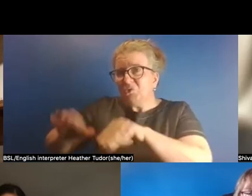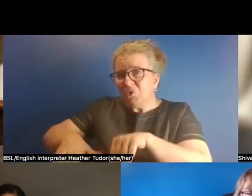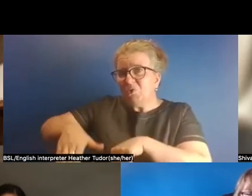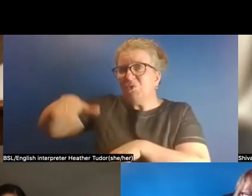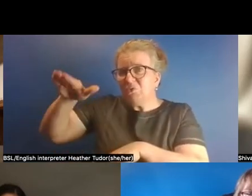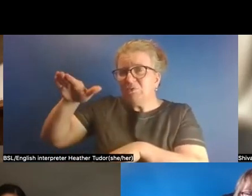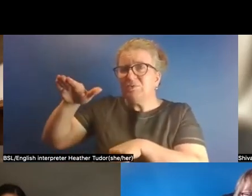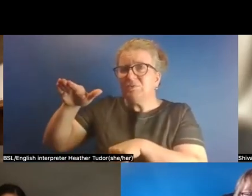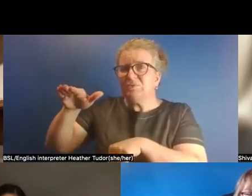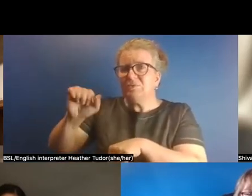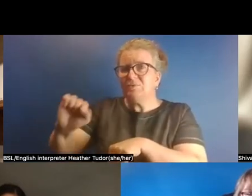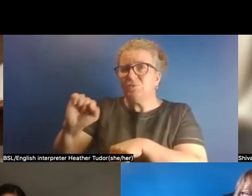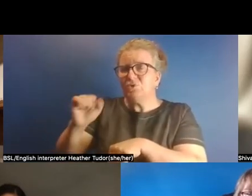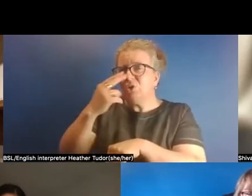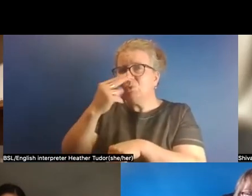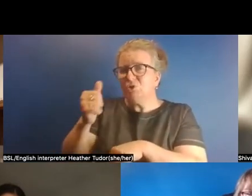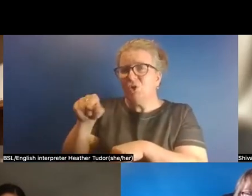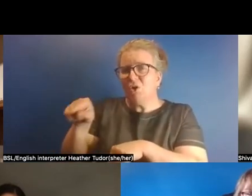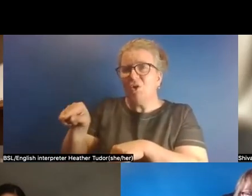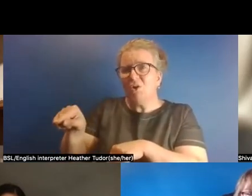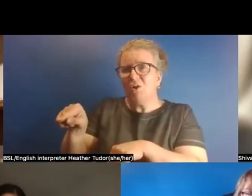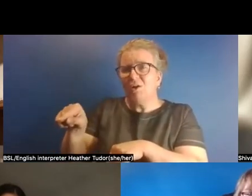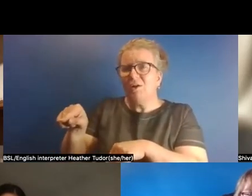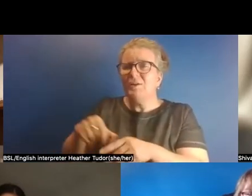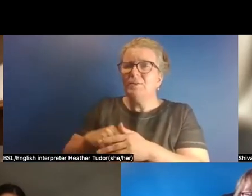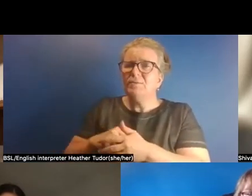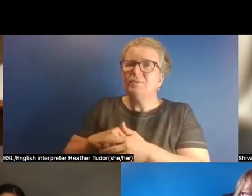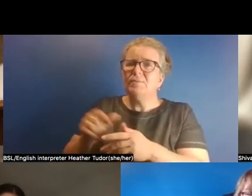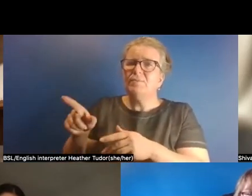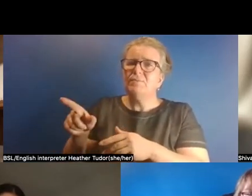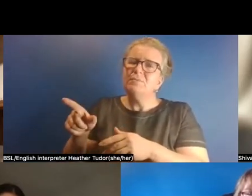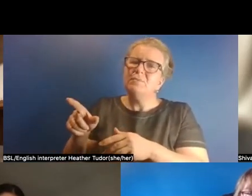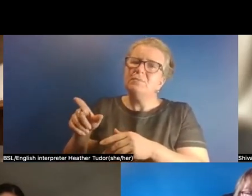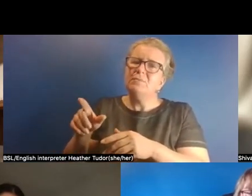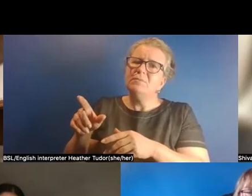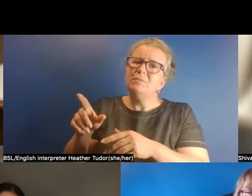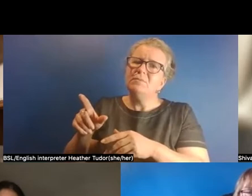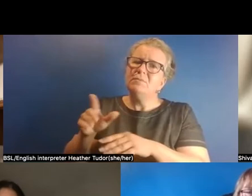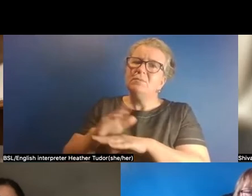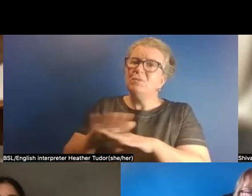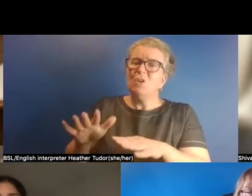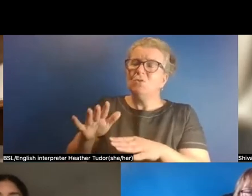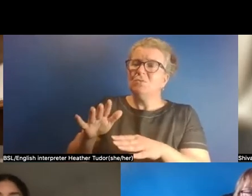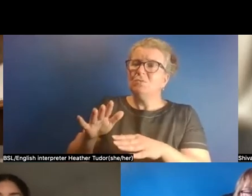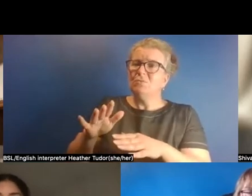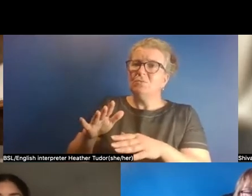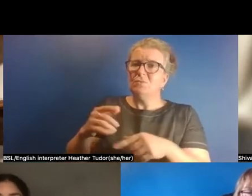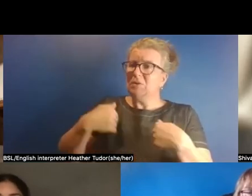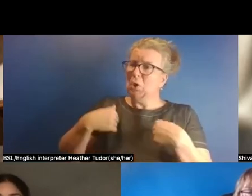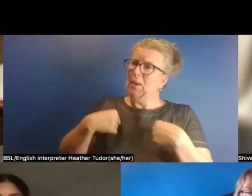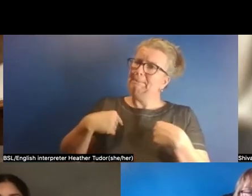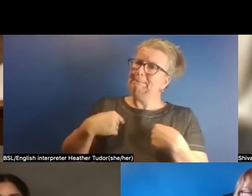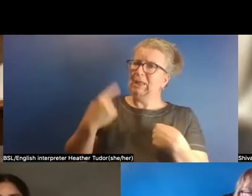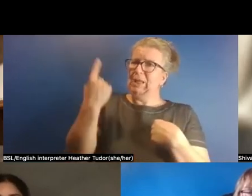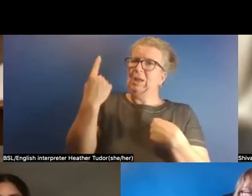then it's like, it's not just me who was infected by that spit, but also that